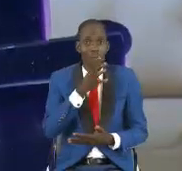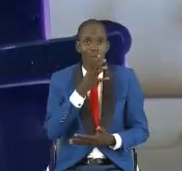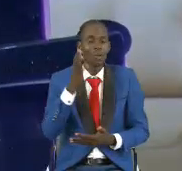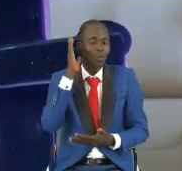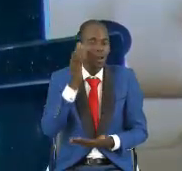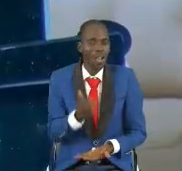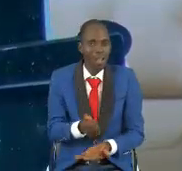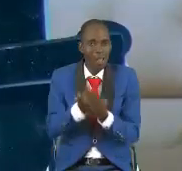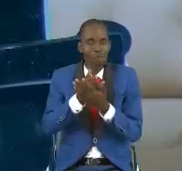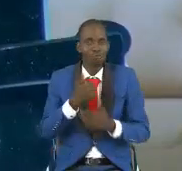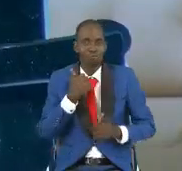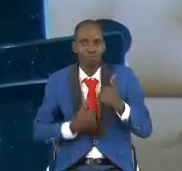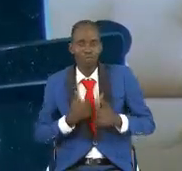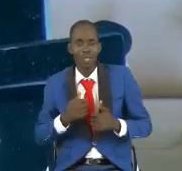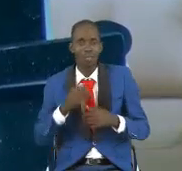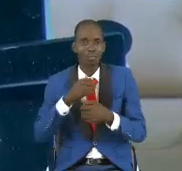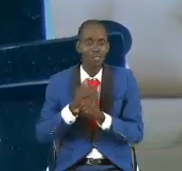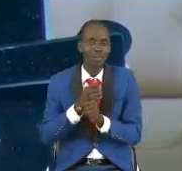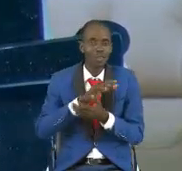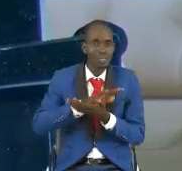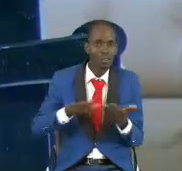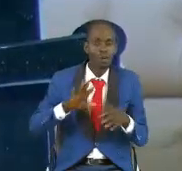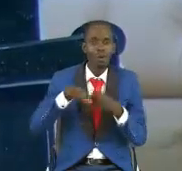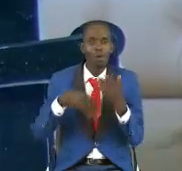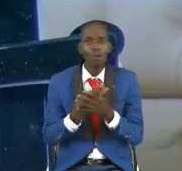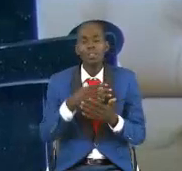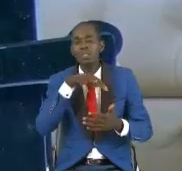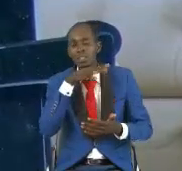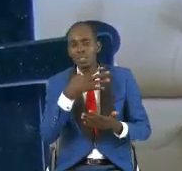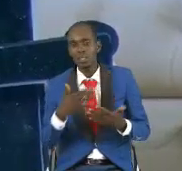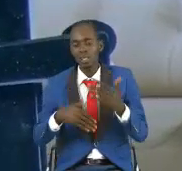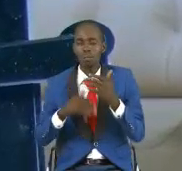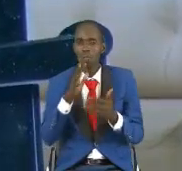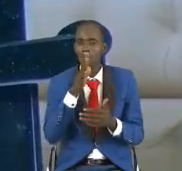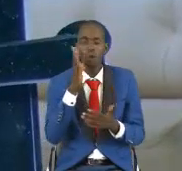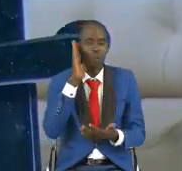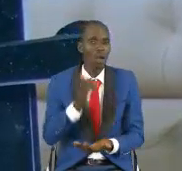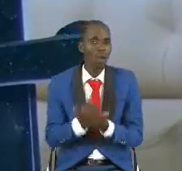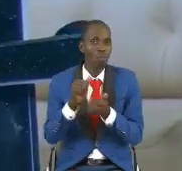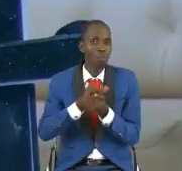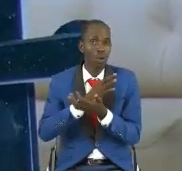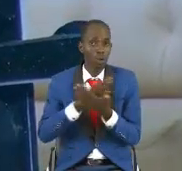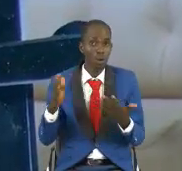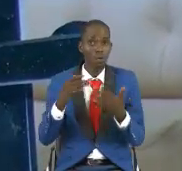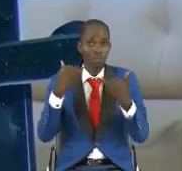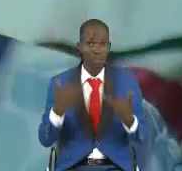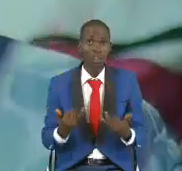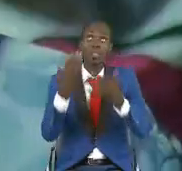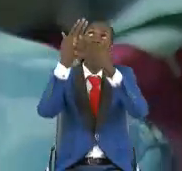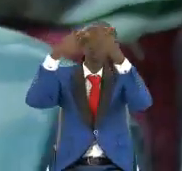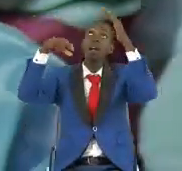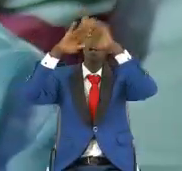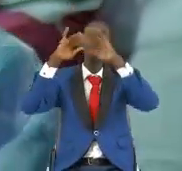those things and wash you, all the wounds and everything. Mommy will wash everything off. Heaven will wash away your